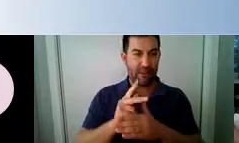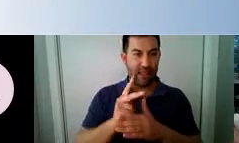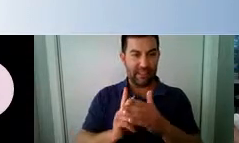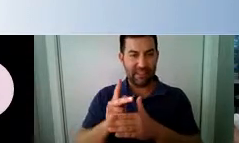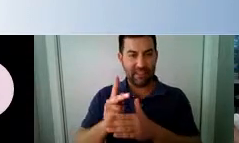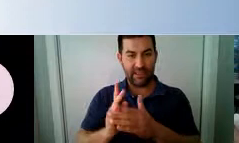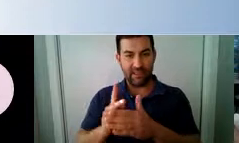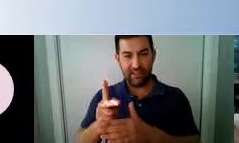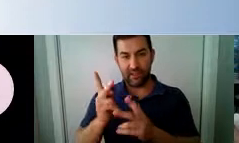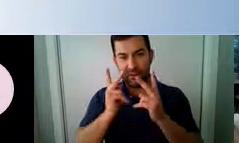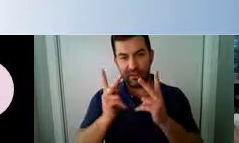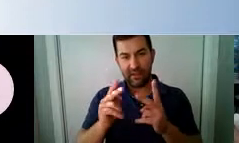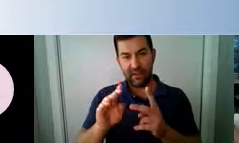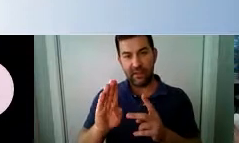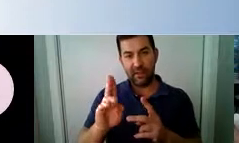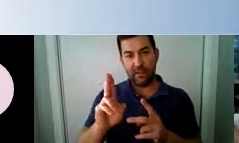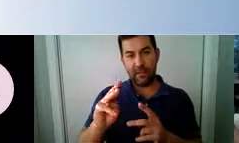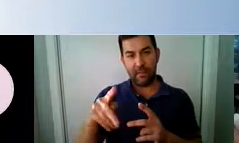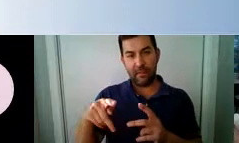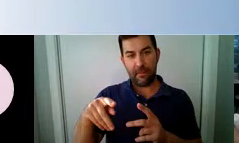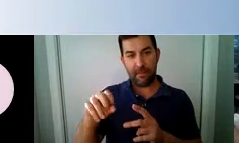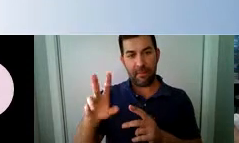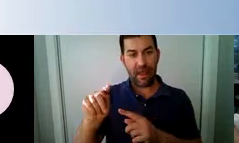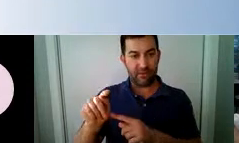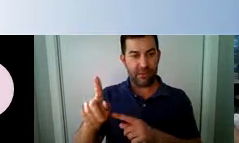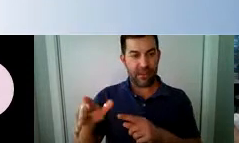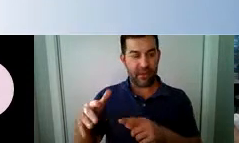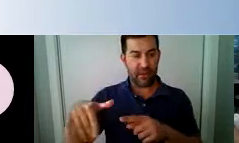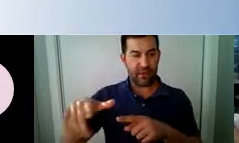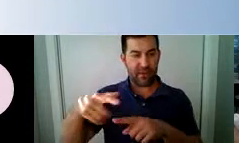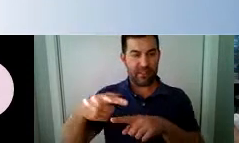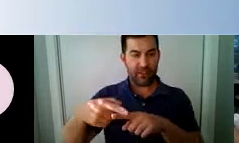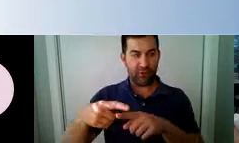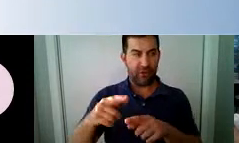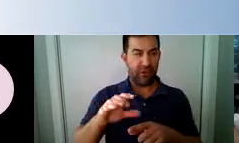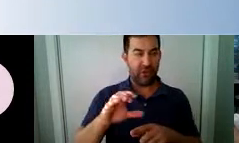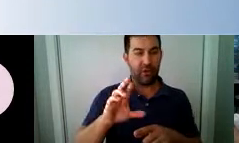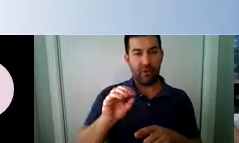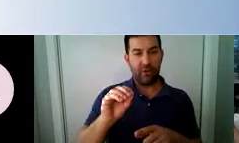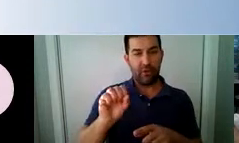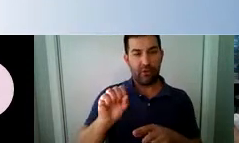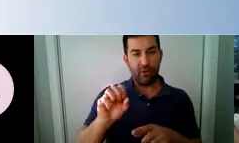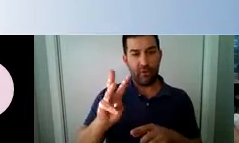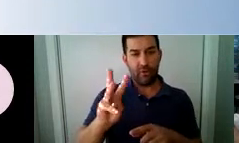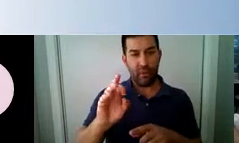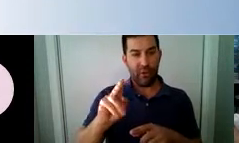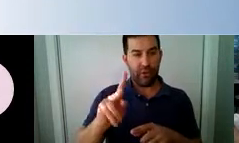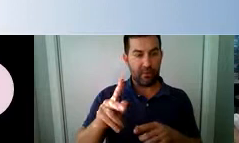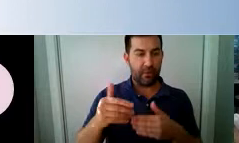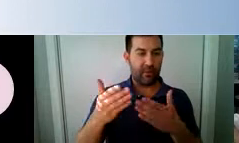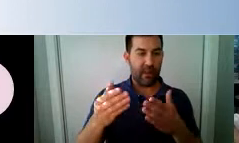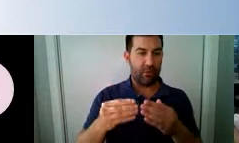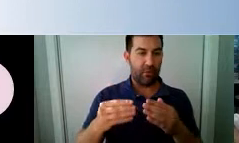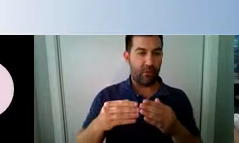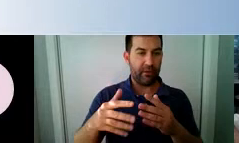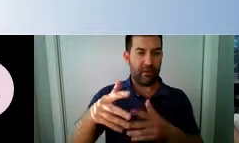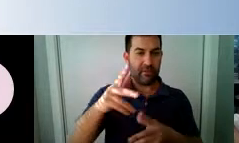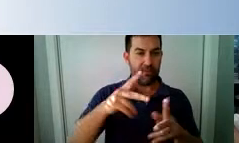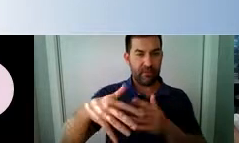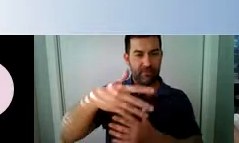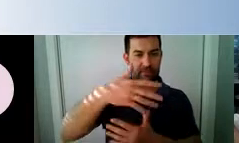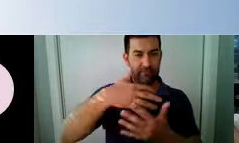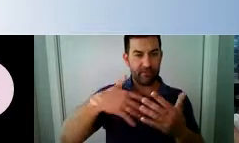We can see this bump out at the intersection and the crosswalk here that provides Again, both more space for the public at the entrance